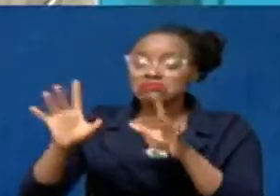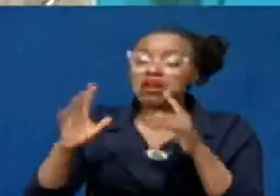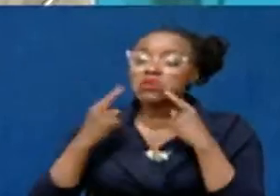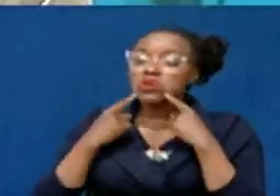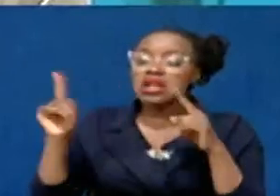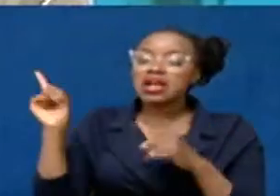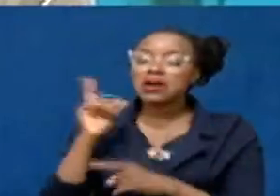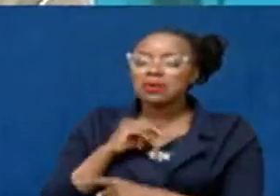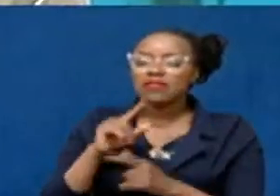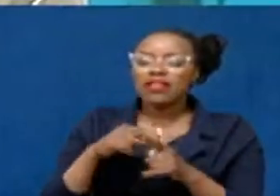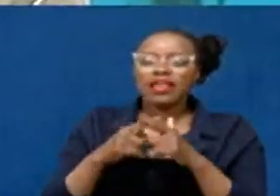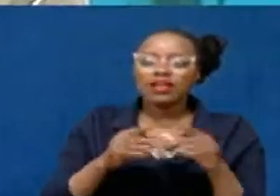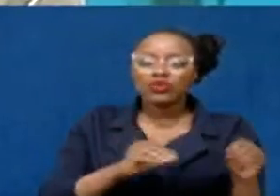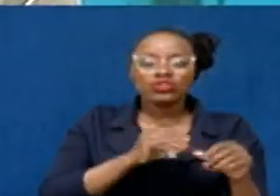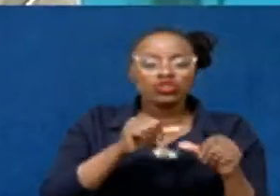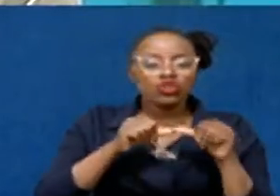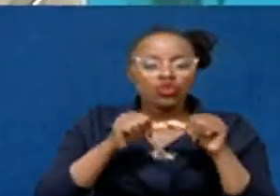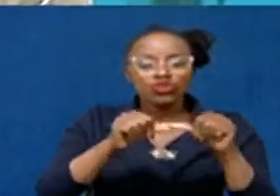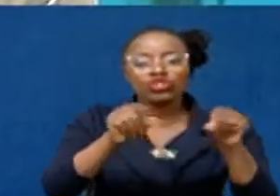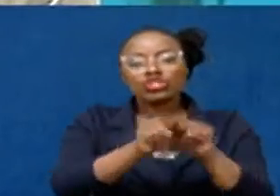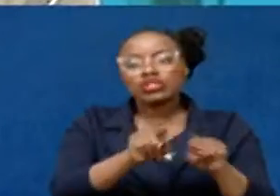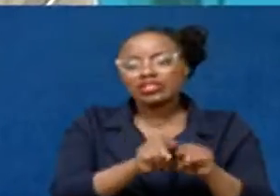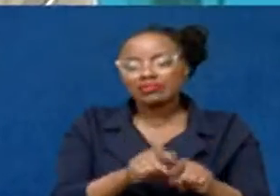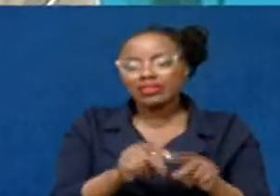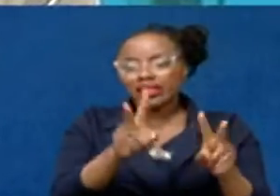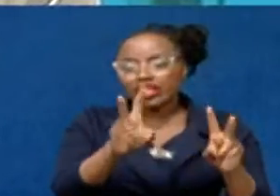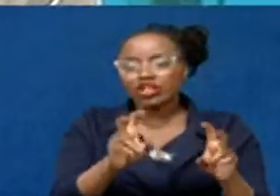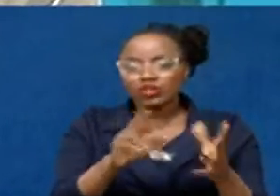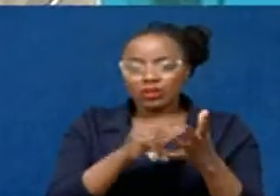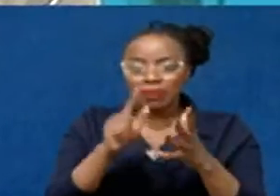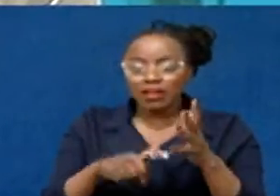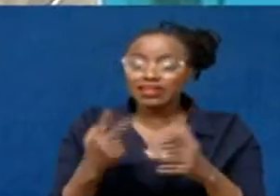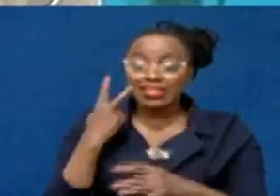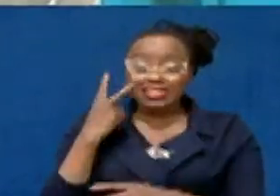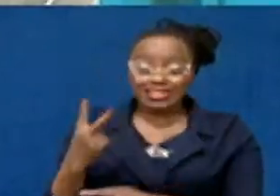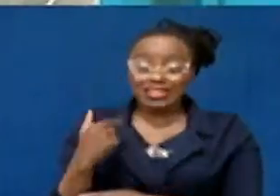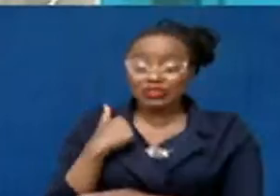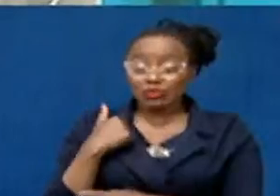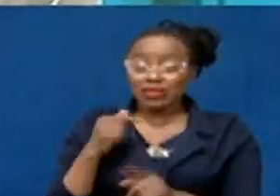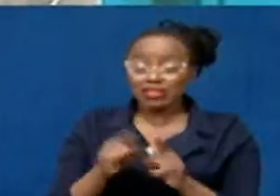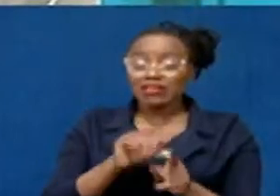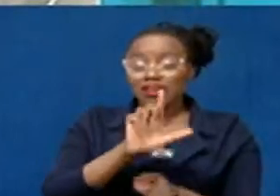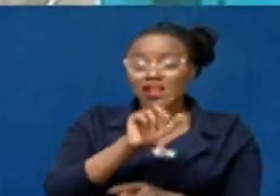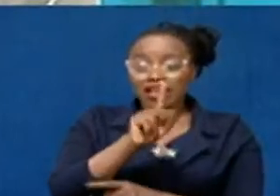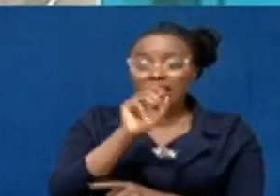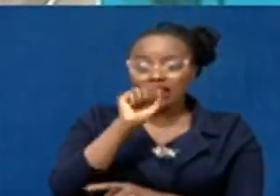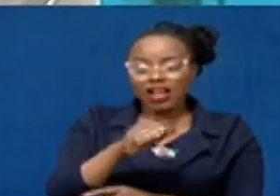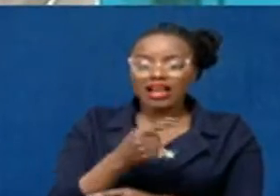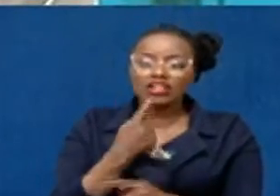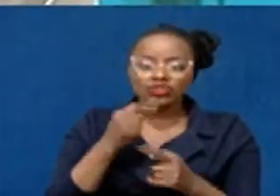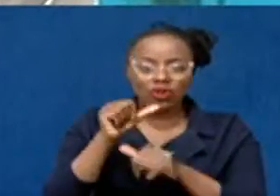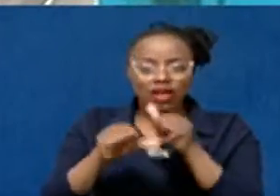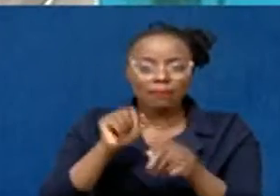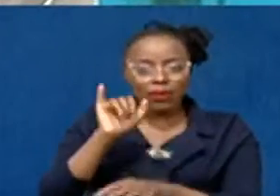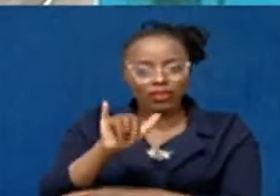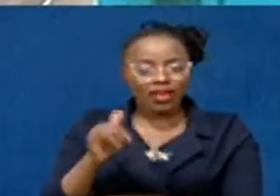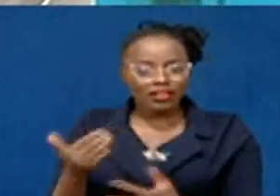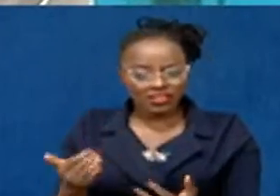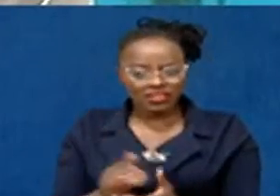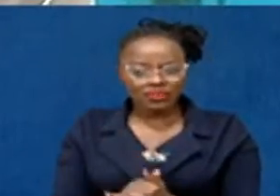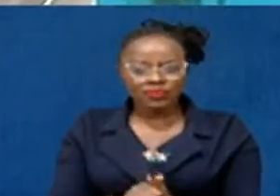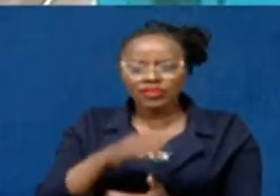declare him so and proceed on that basis. So it does appear to me, Linus, you could pick up from this,